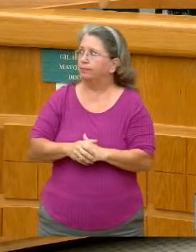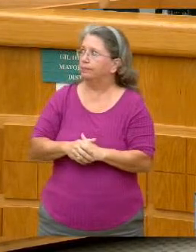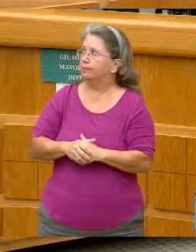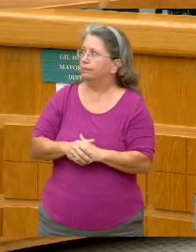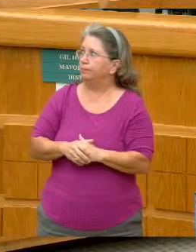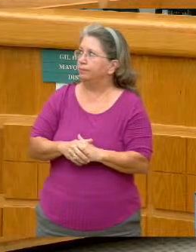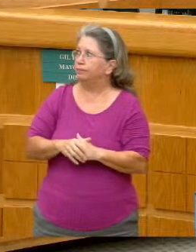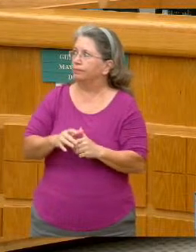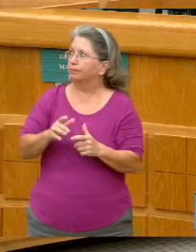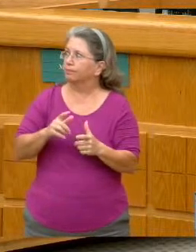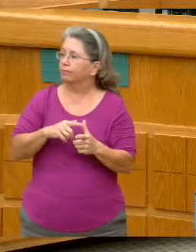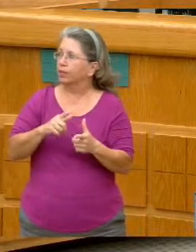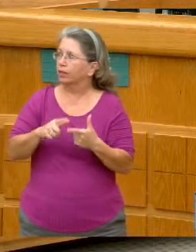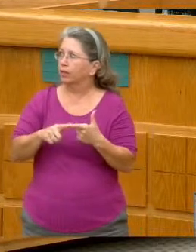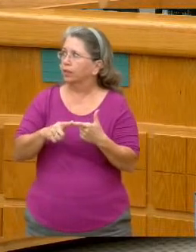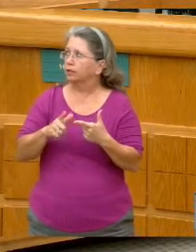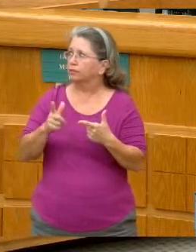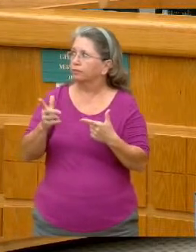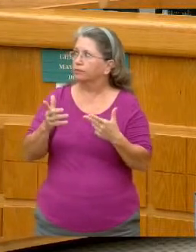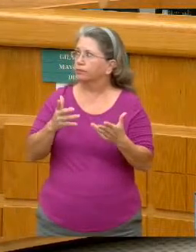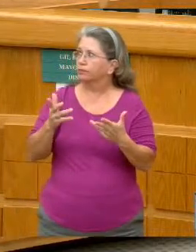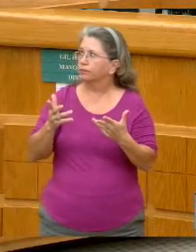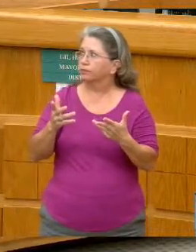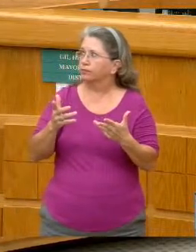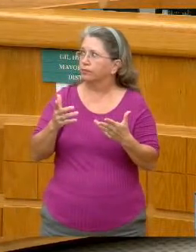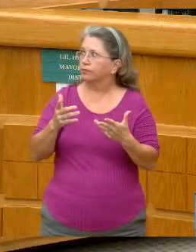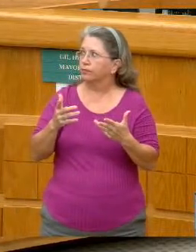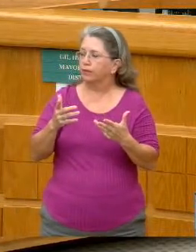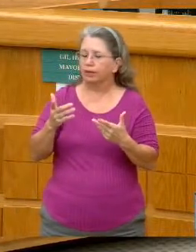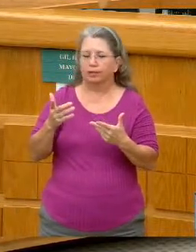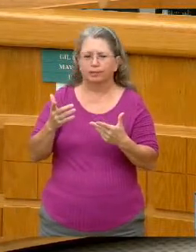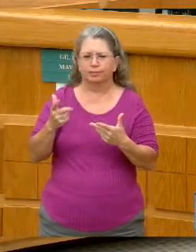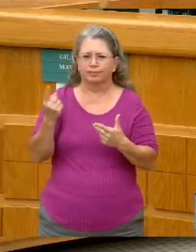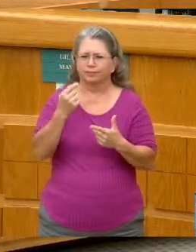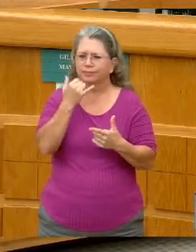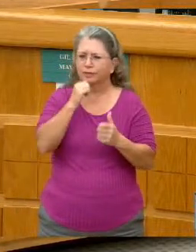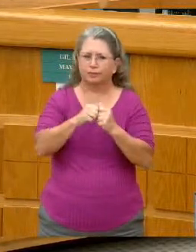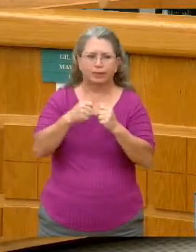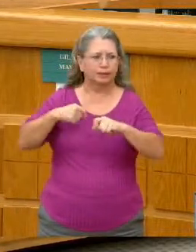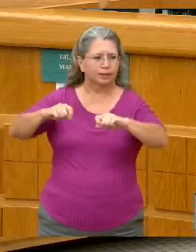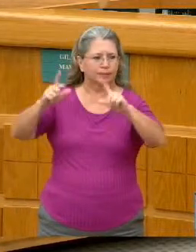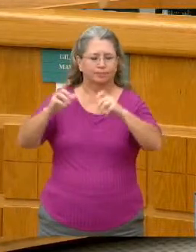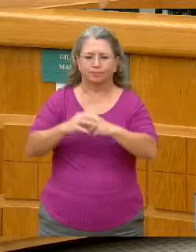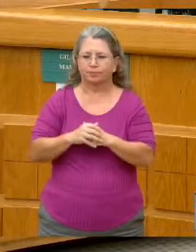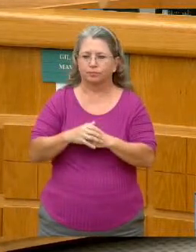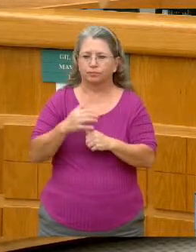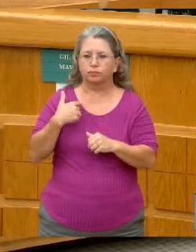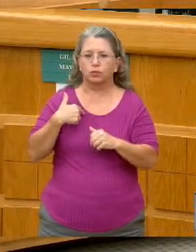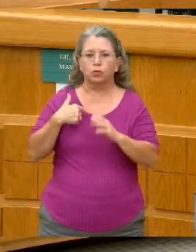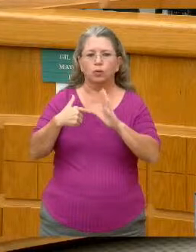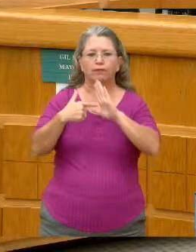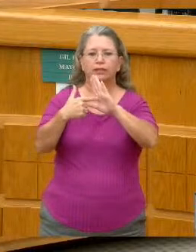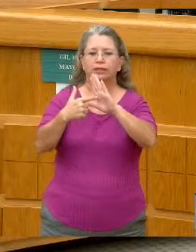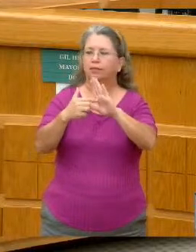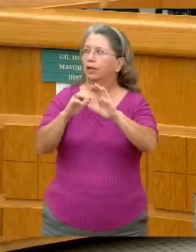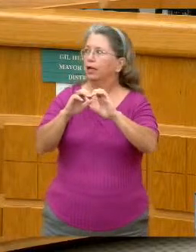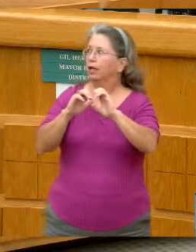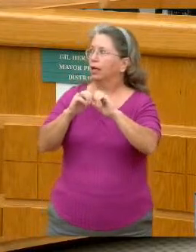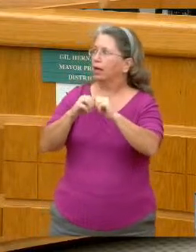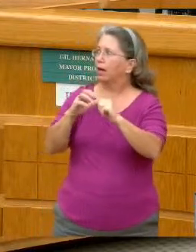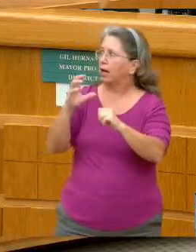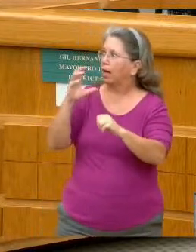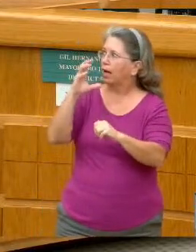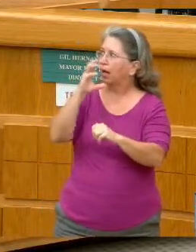animation stopped here. We'll try to trigger it one more time. We have an example of how COVID-19 progresses. I guess the